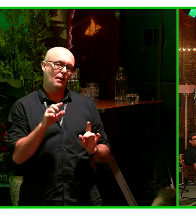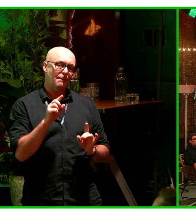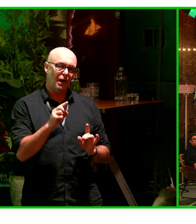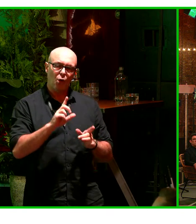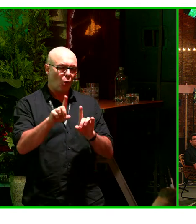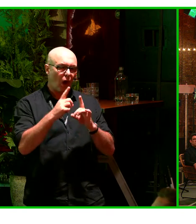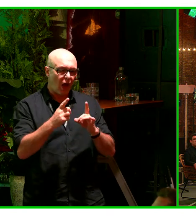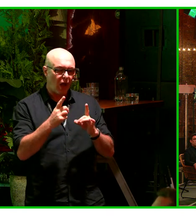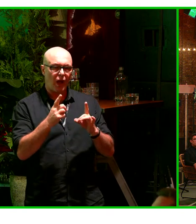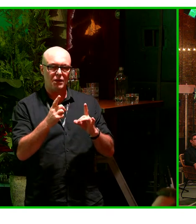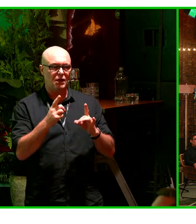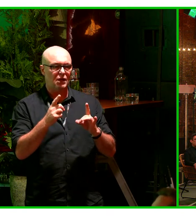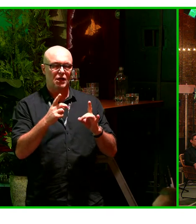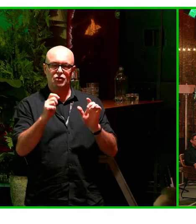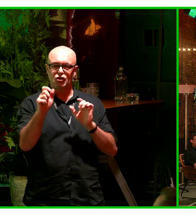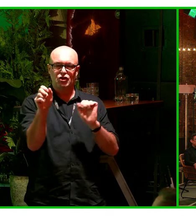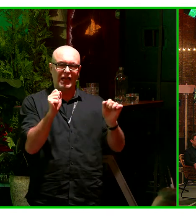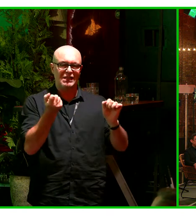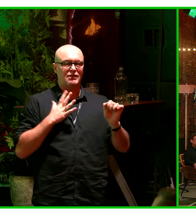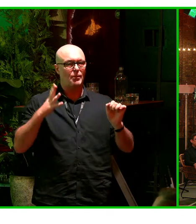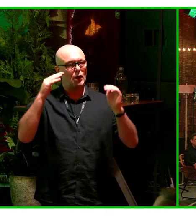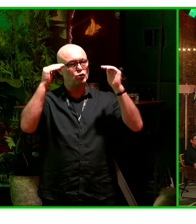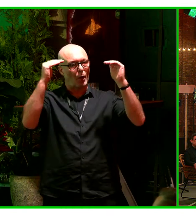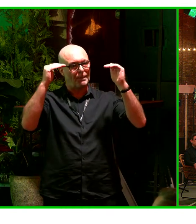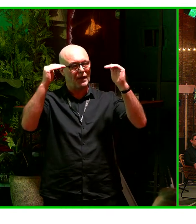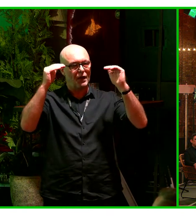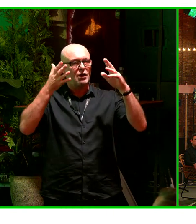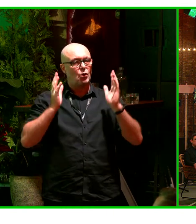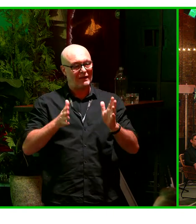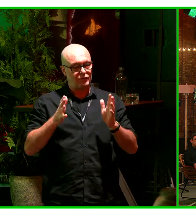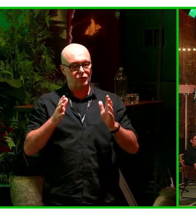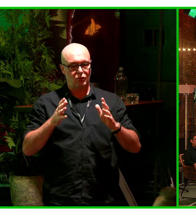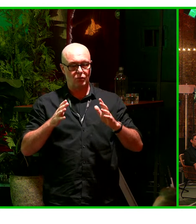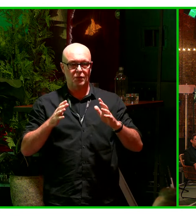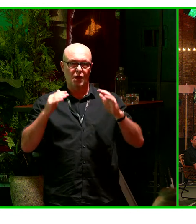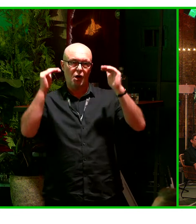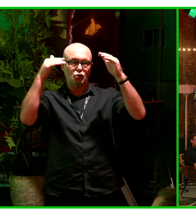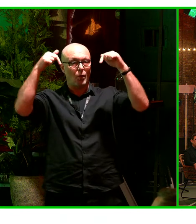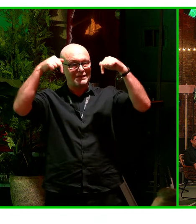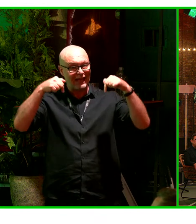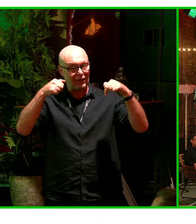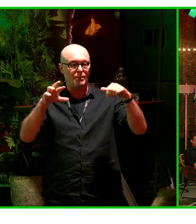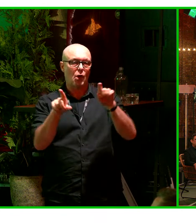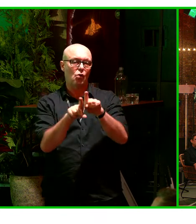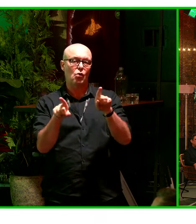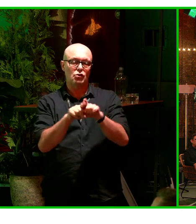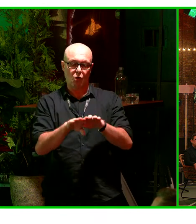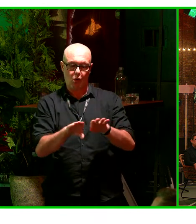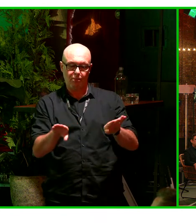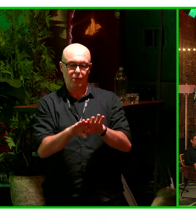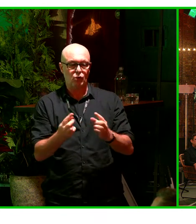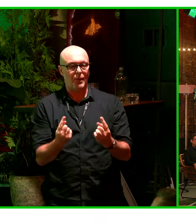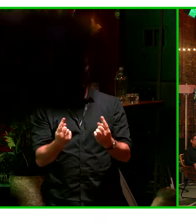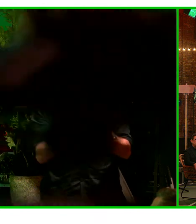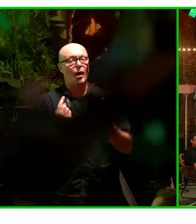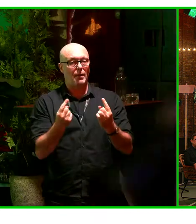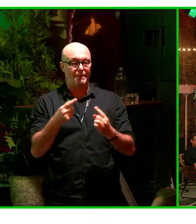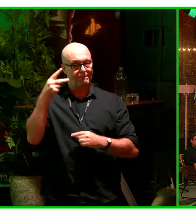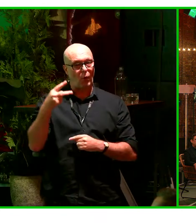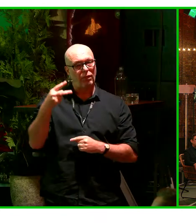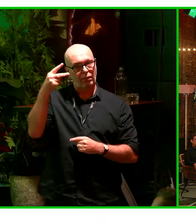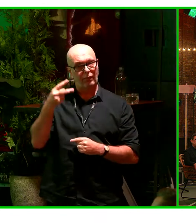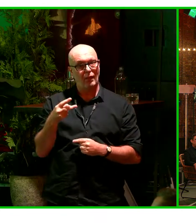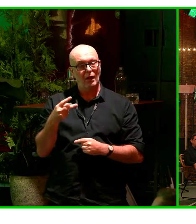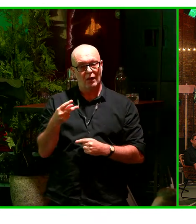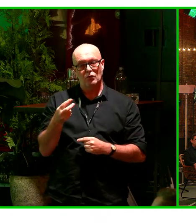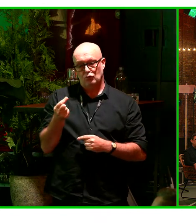just change it from the top. It needs to be top down, but bottom up also. And we're doing things in our area that I think will be